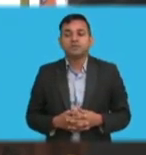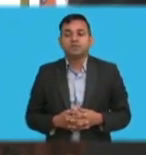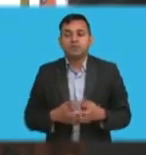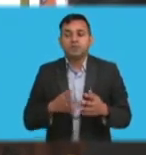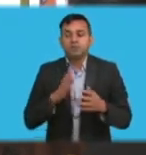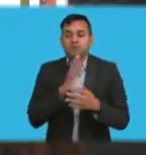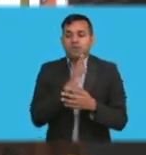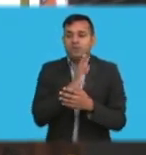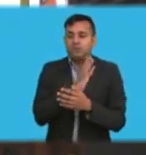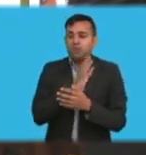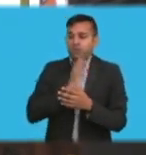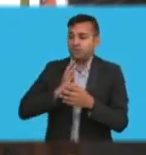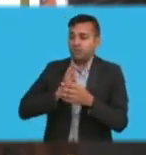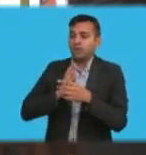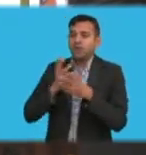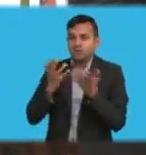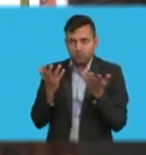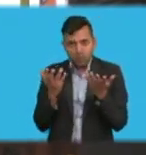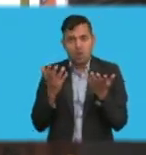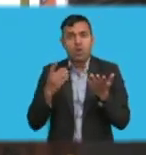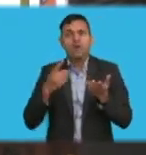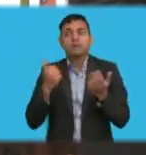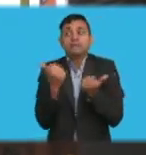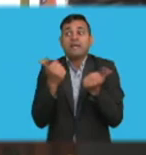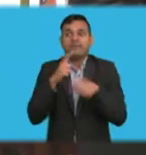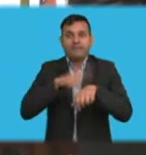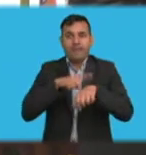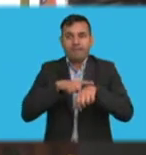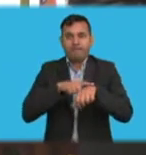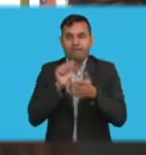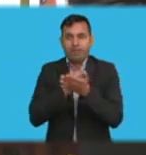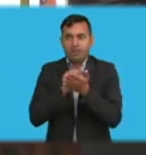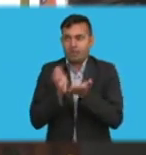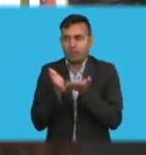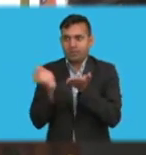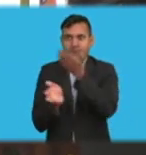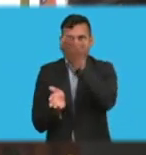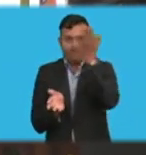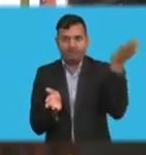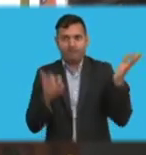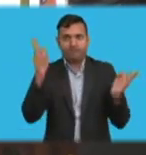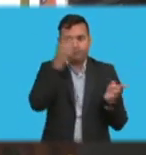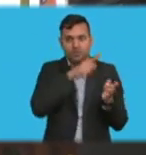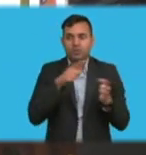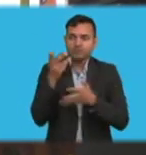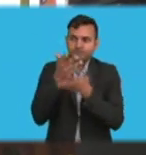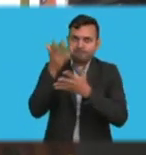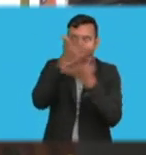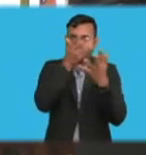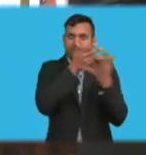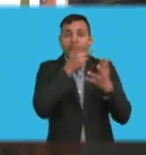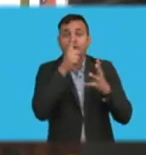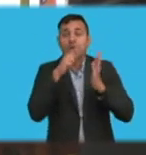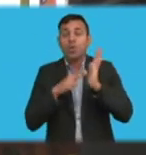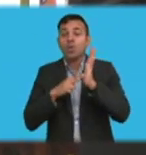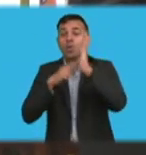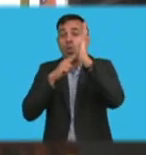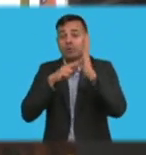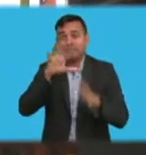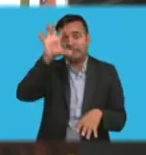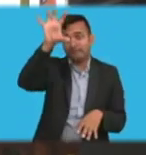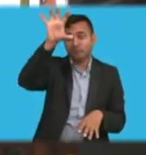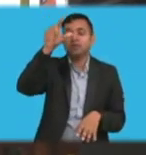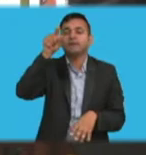Speaker. Madam Speaker, in the Northern Division drainage, we've got the